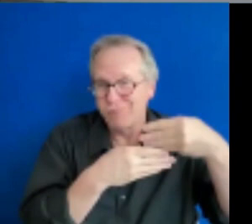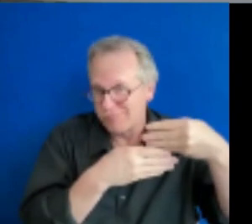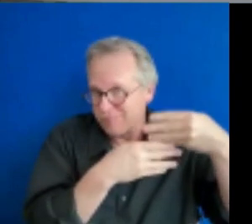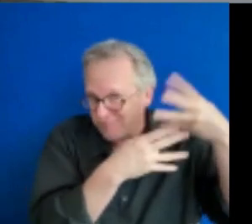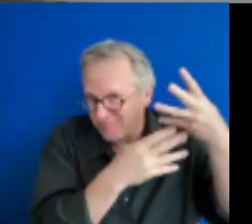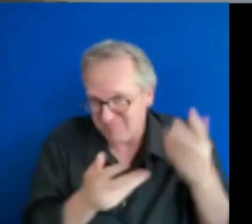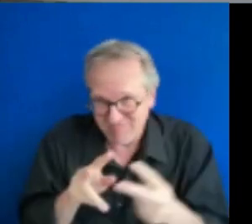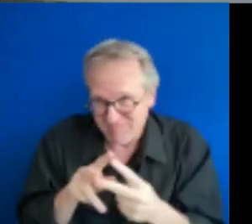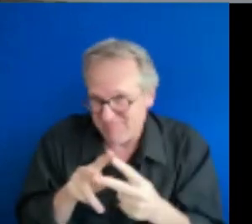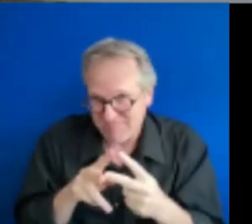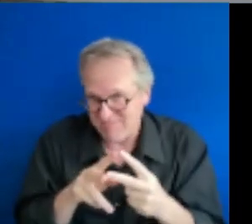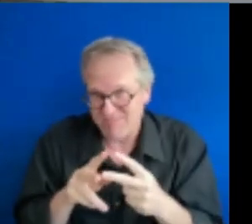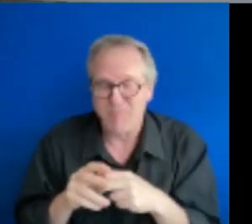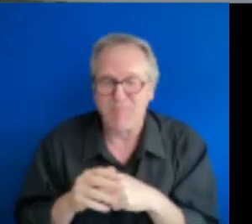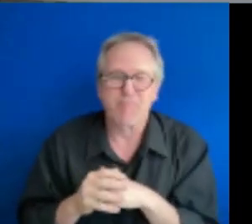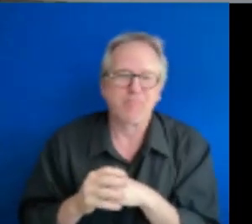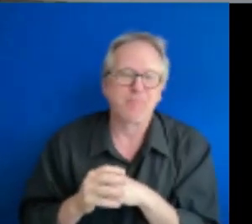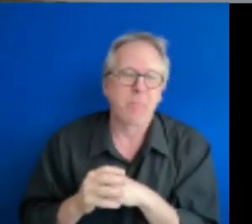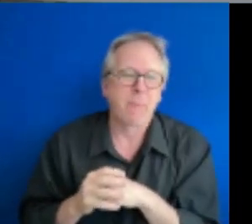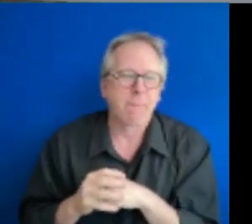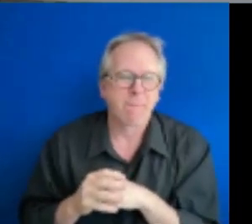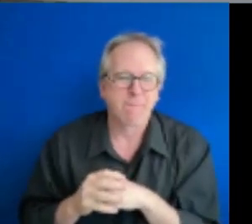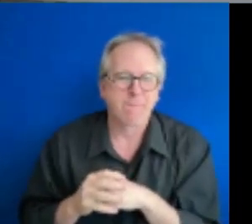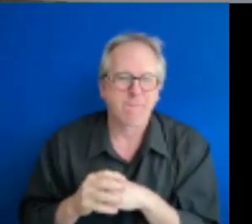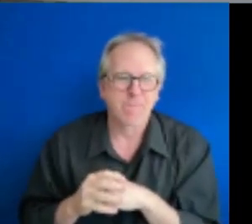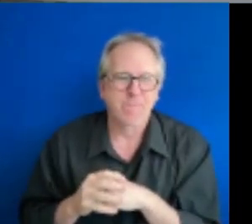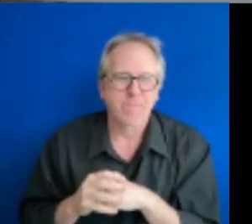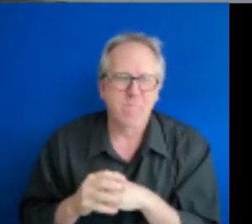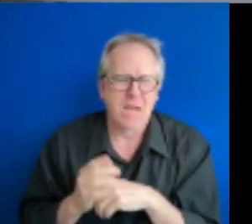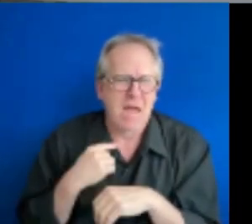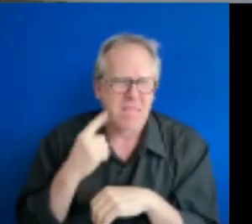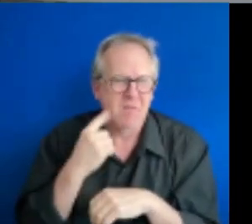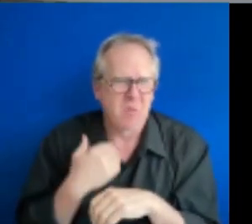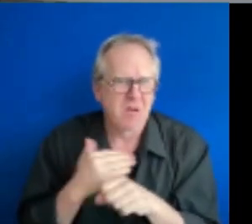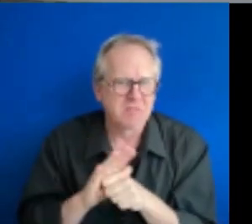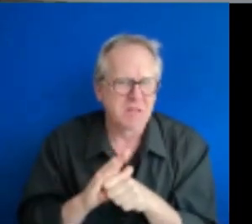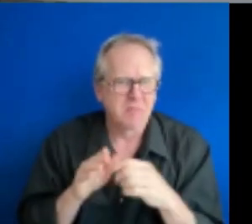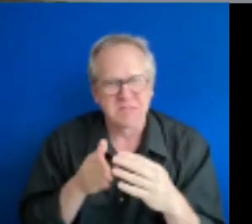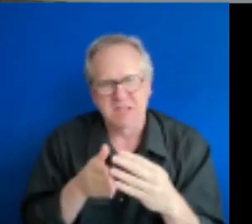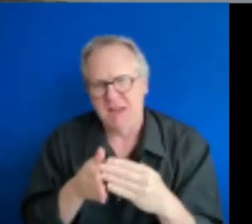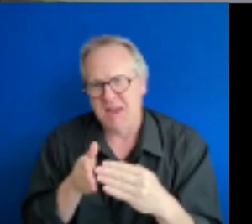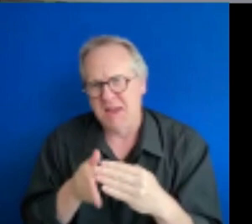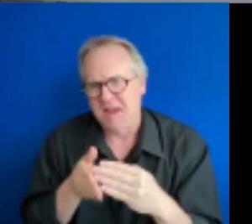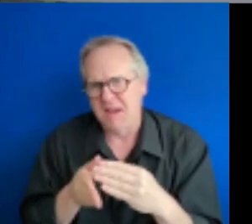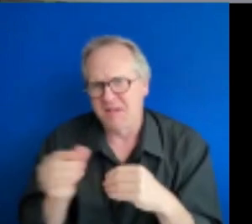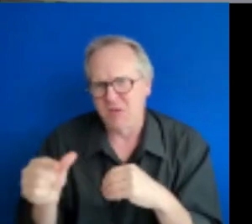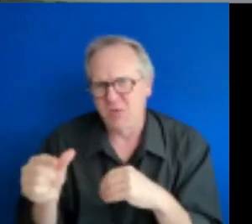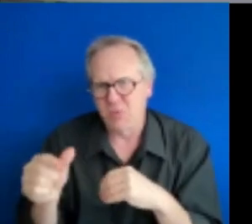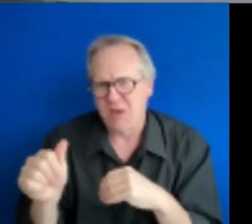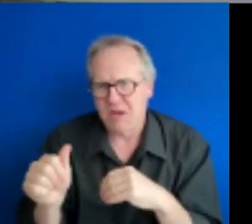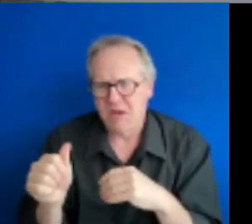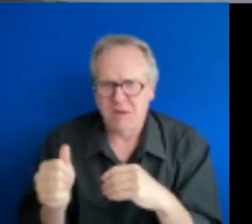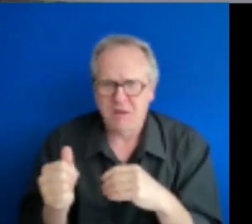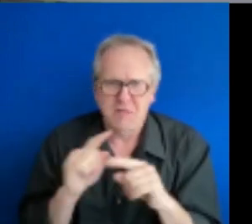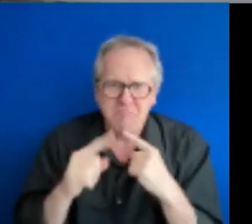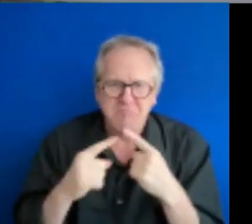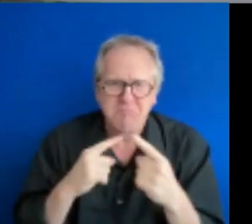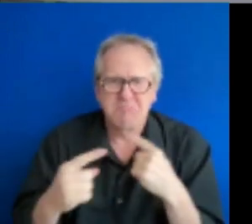we'll have time for Q&A. And I assume we'll have time for Q&A. We will. Well, we will.